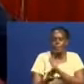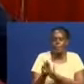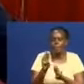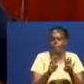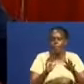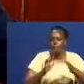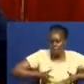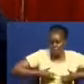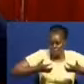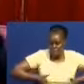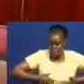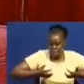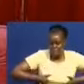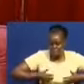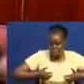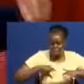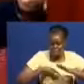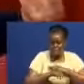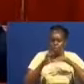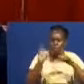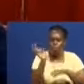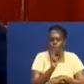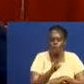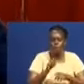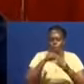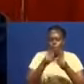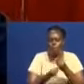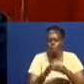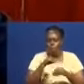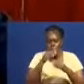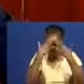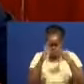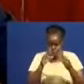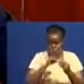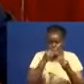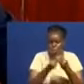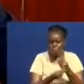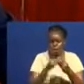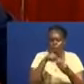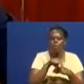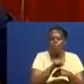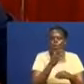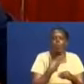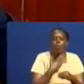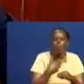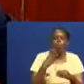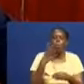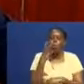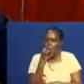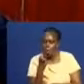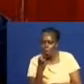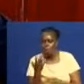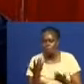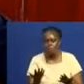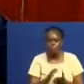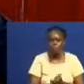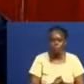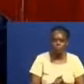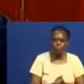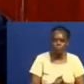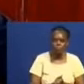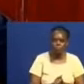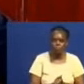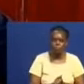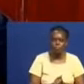like monkeys running through a forest looking for bananas without knowing whether it's the bananas they want or it's oranges.